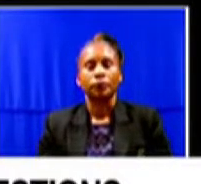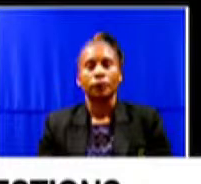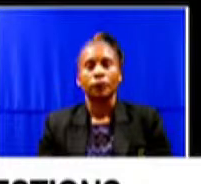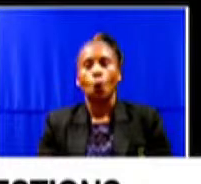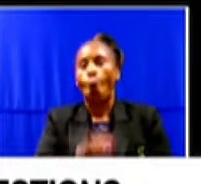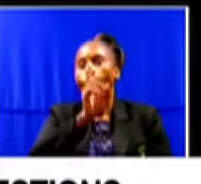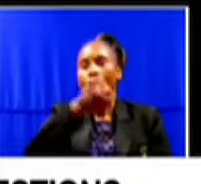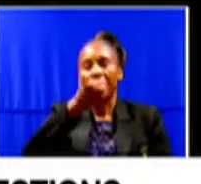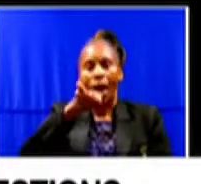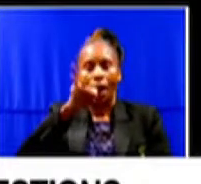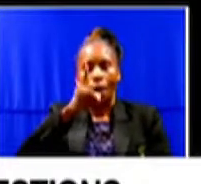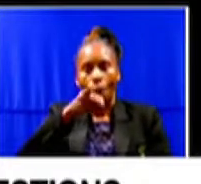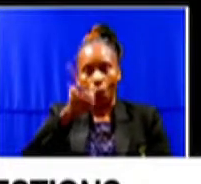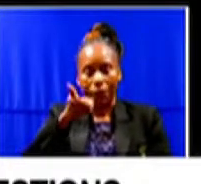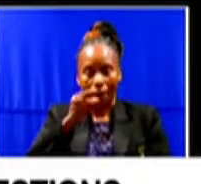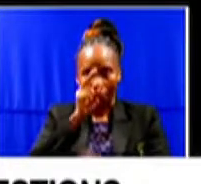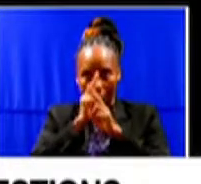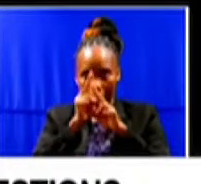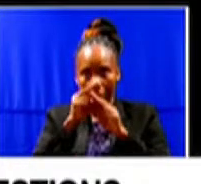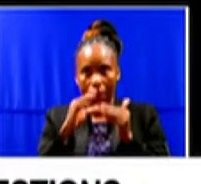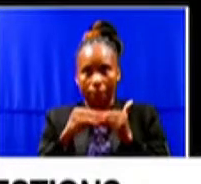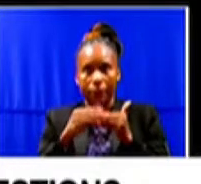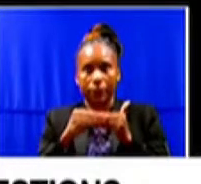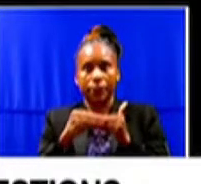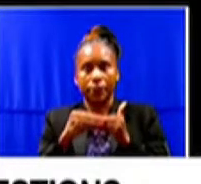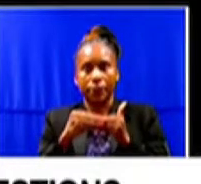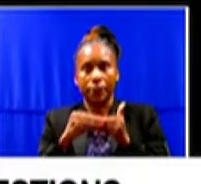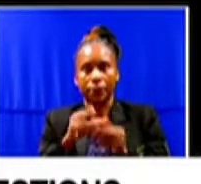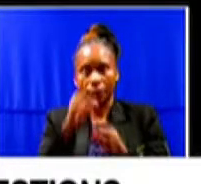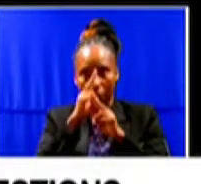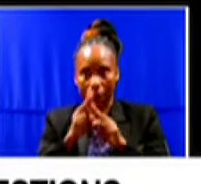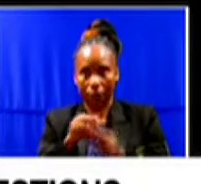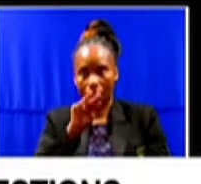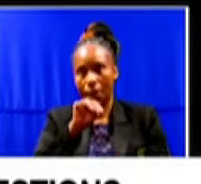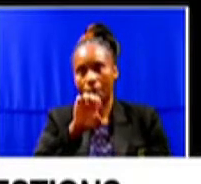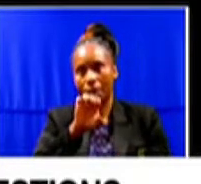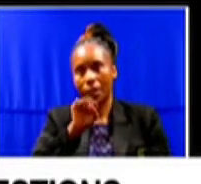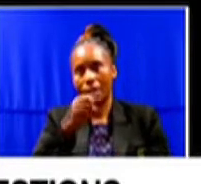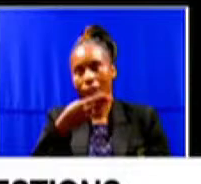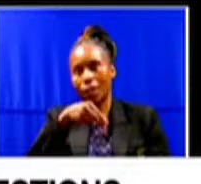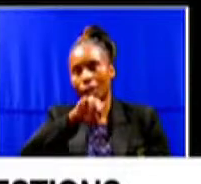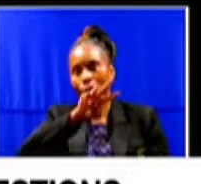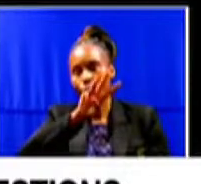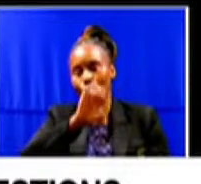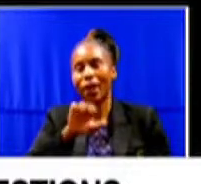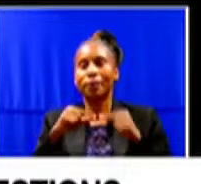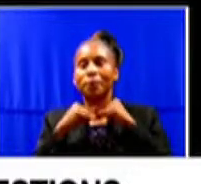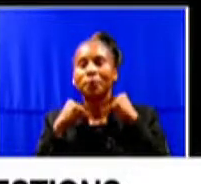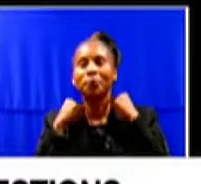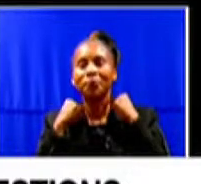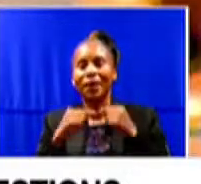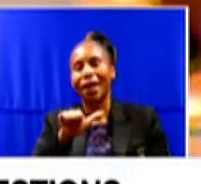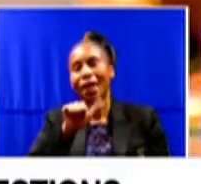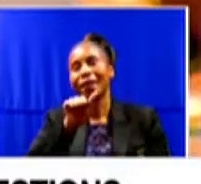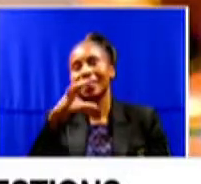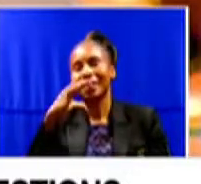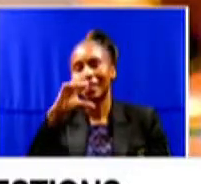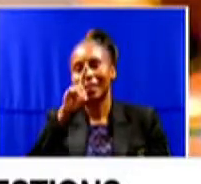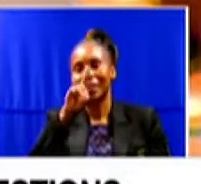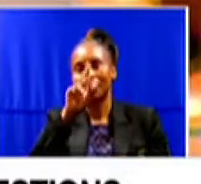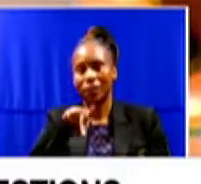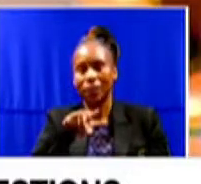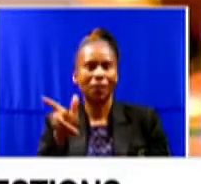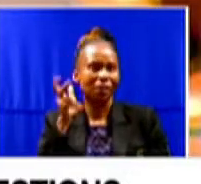Order, order, honourable members. Honourable Mishwe, it's your turn. Let's listen to the ACDP. Thank you, Deputy